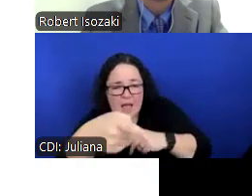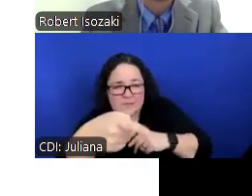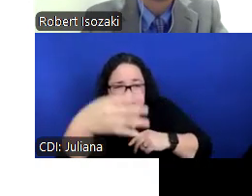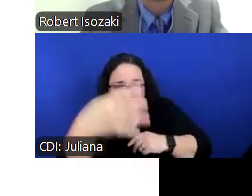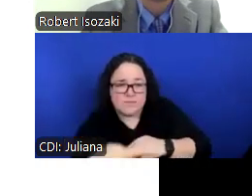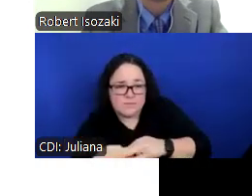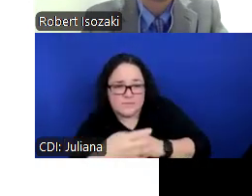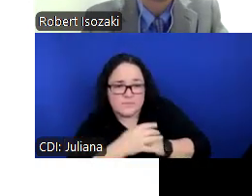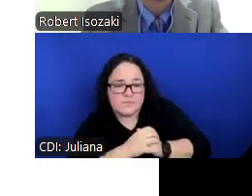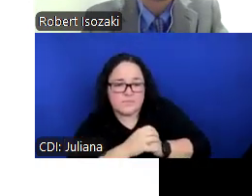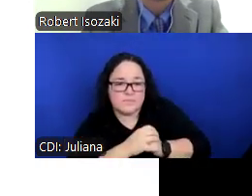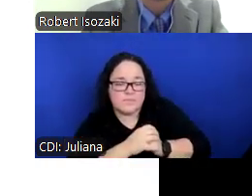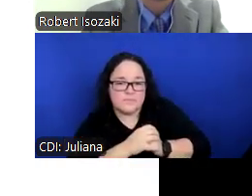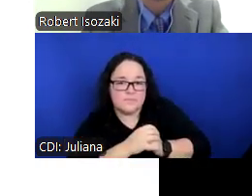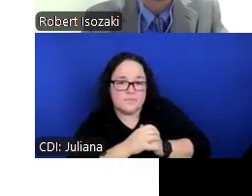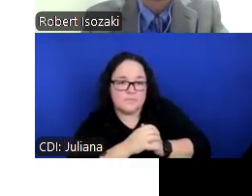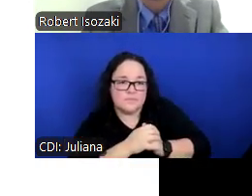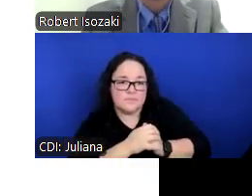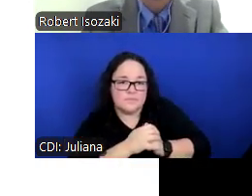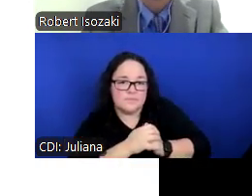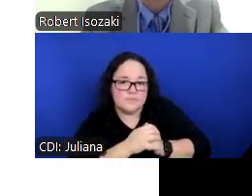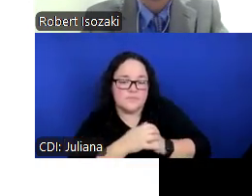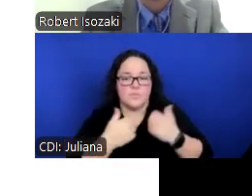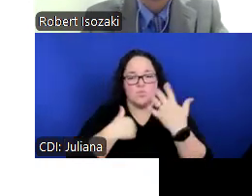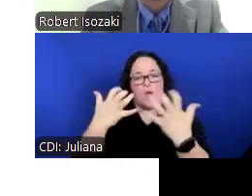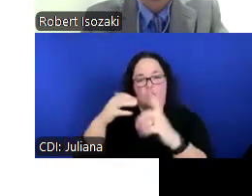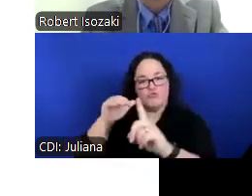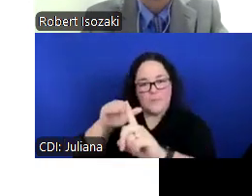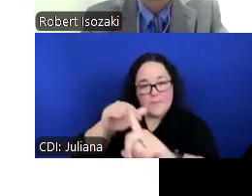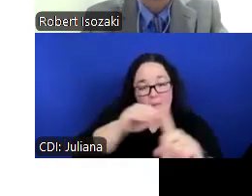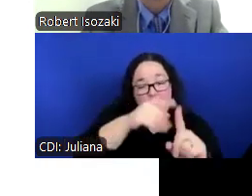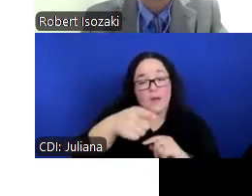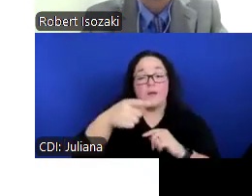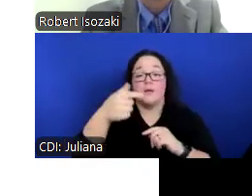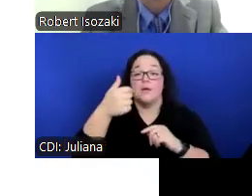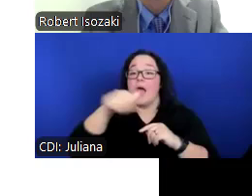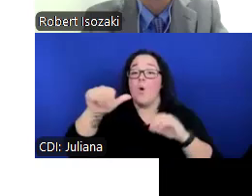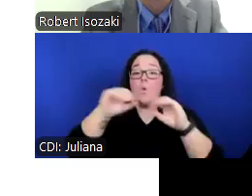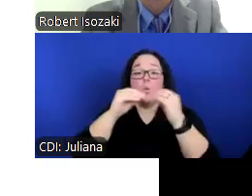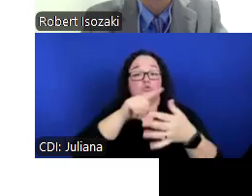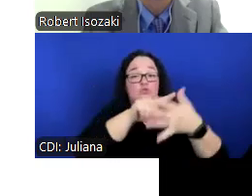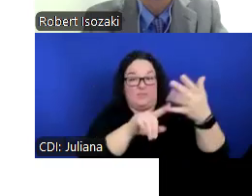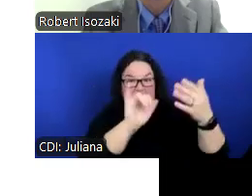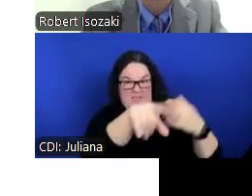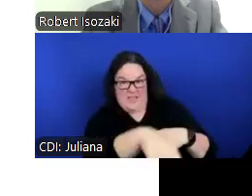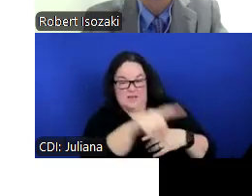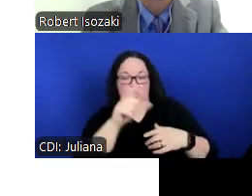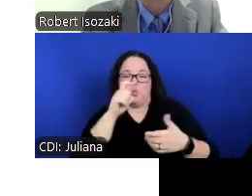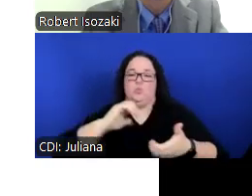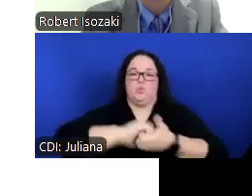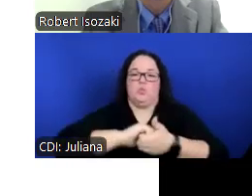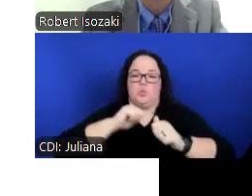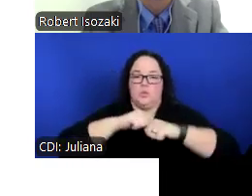Thank you. I just wanted to remind folks of the organizations involved in the collaborative, and highlighted there are